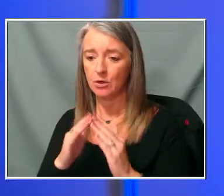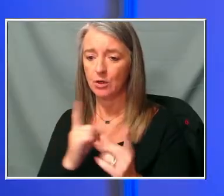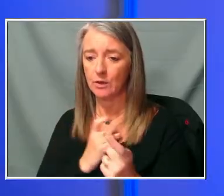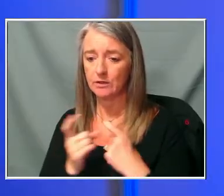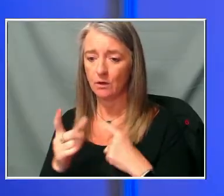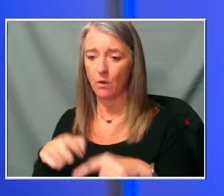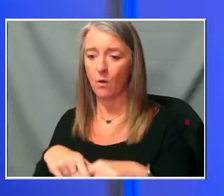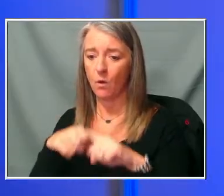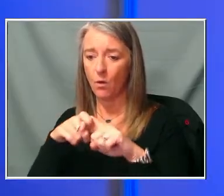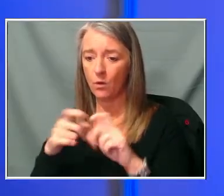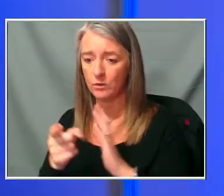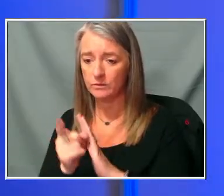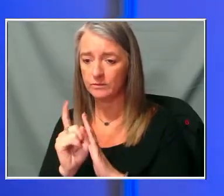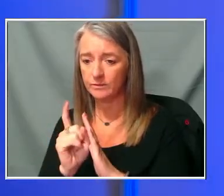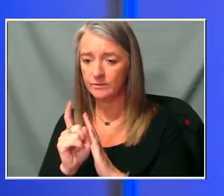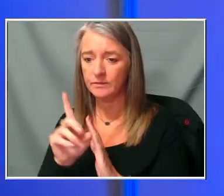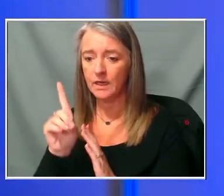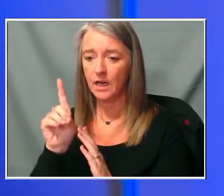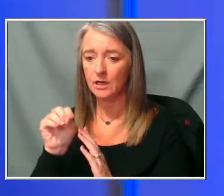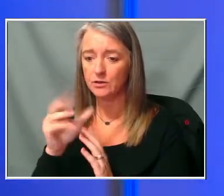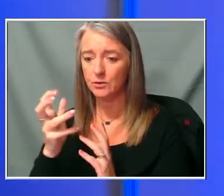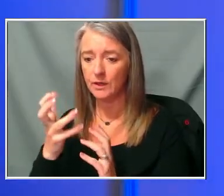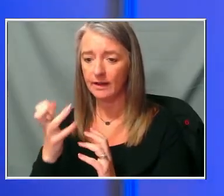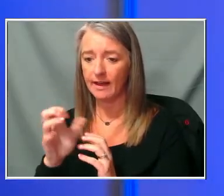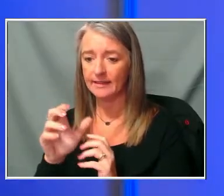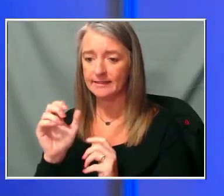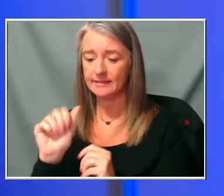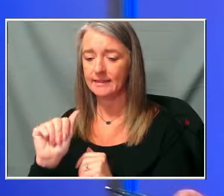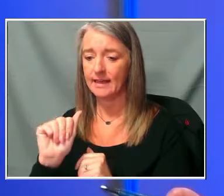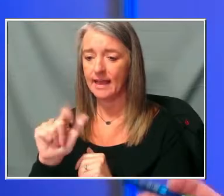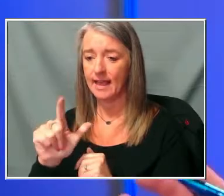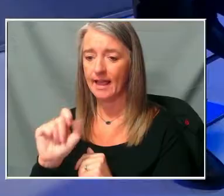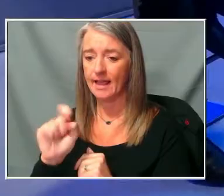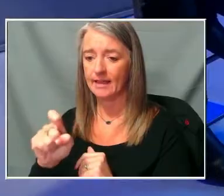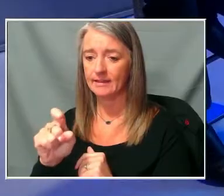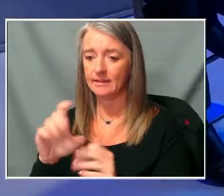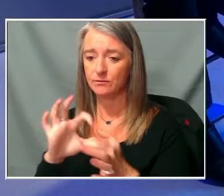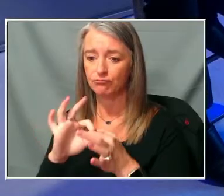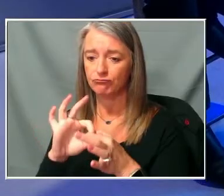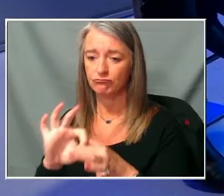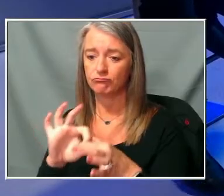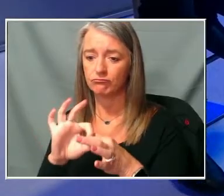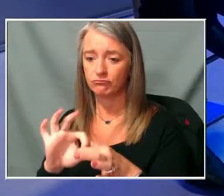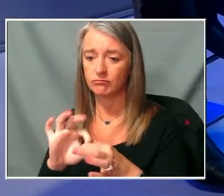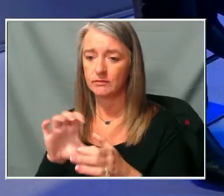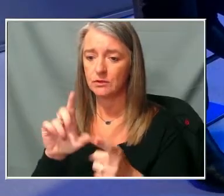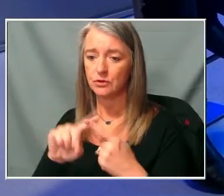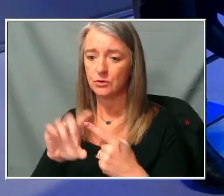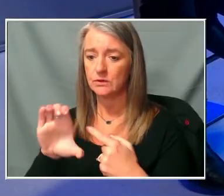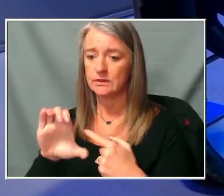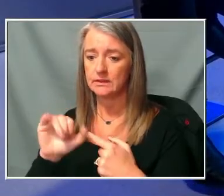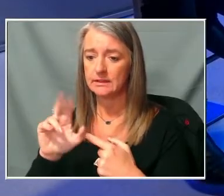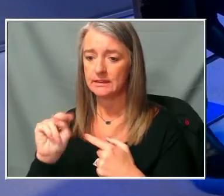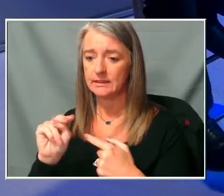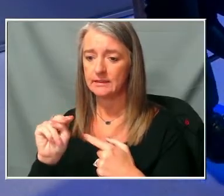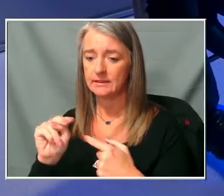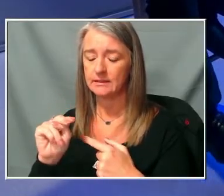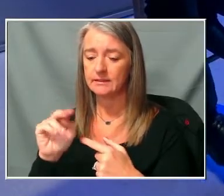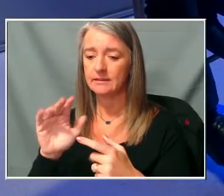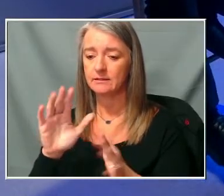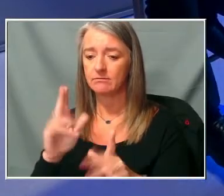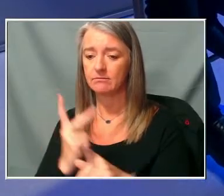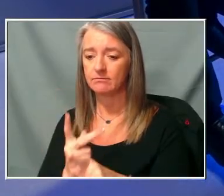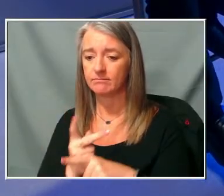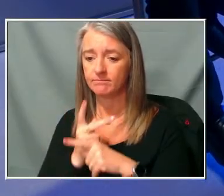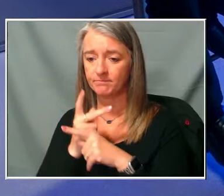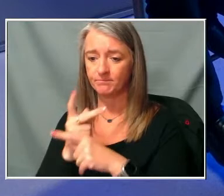on that for just a quick second, I do want to ask Alex, you have this amazing connection to Cincinnati because they took care of you as a pediatric cancer patient. We love them